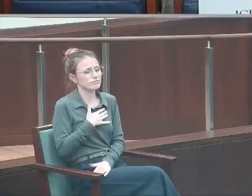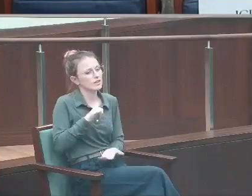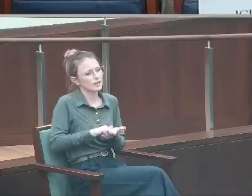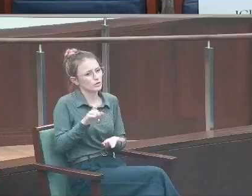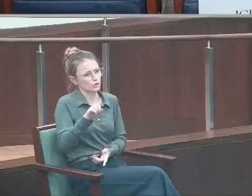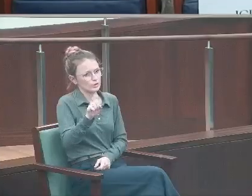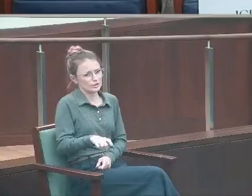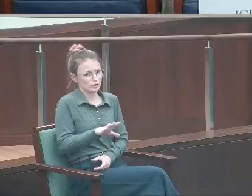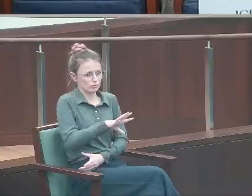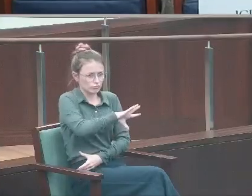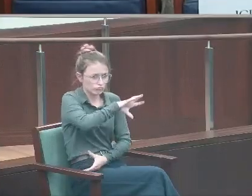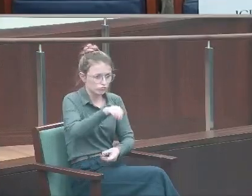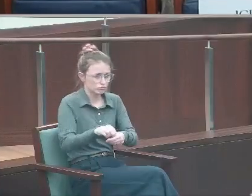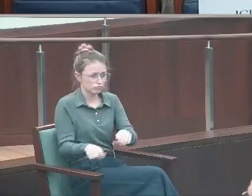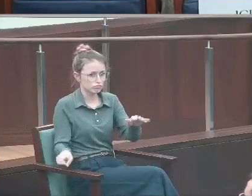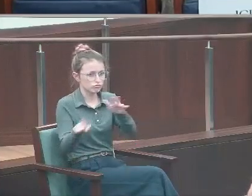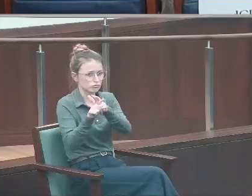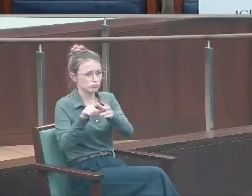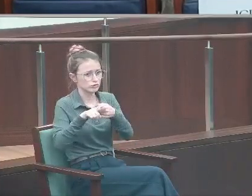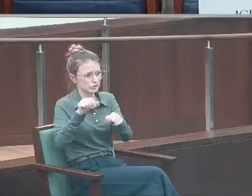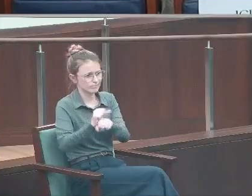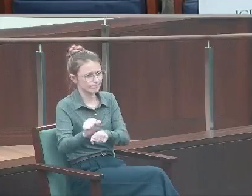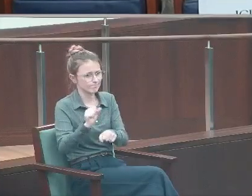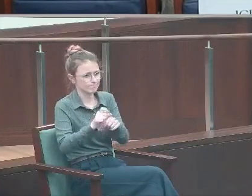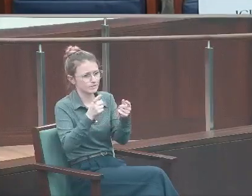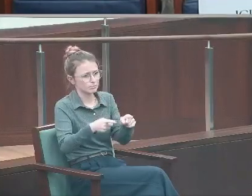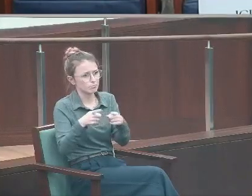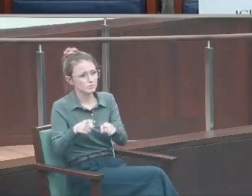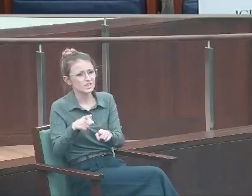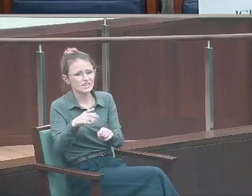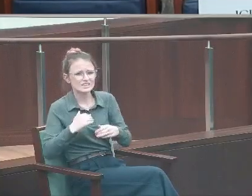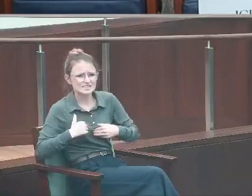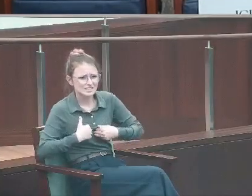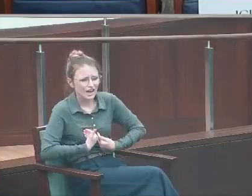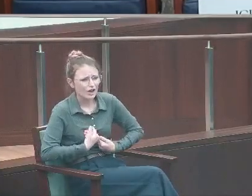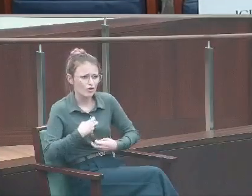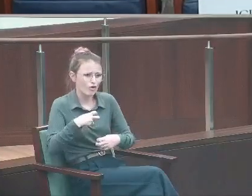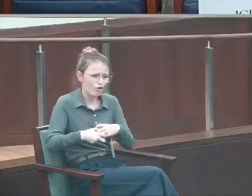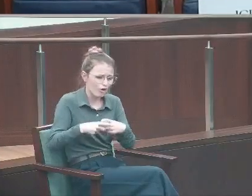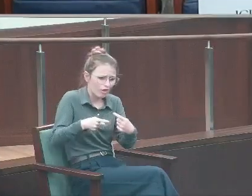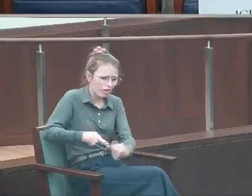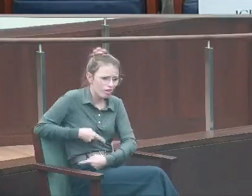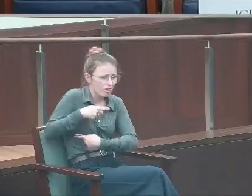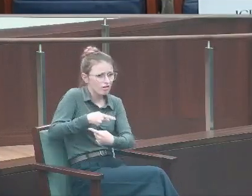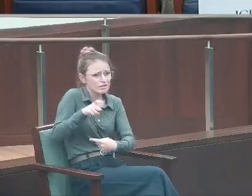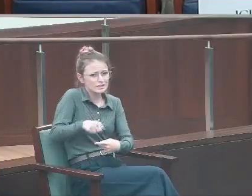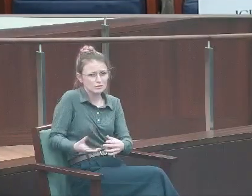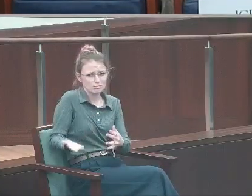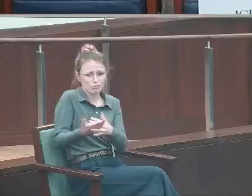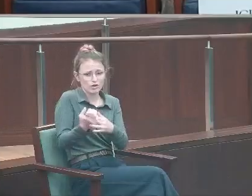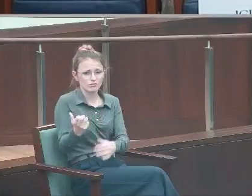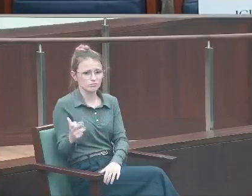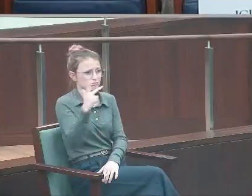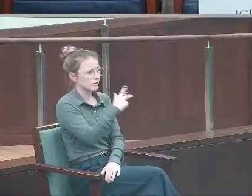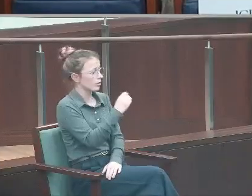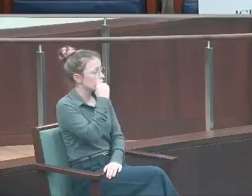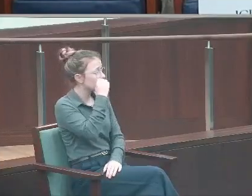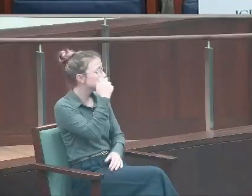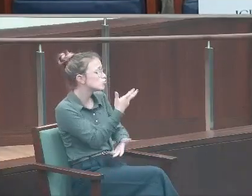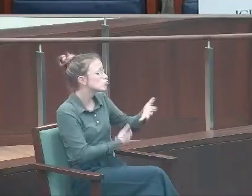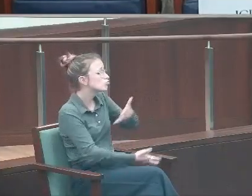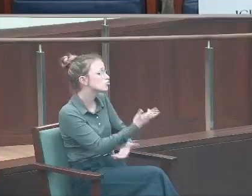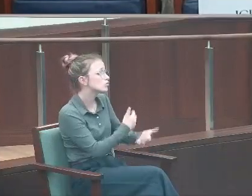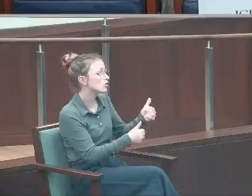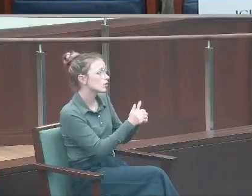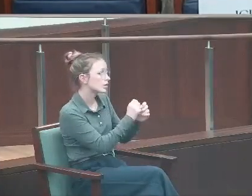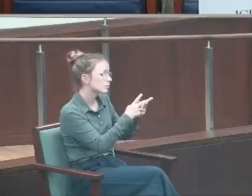go to get work done. And then when you're like tired and it's hard and you need a break, you get to go home and be with your people who agree with you